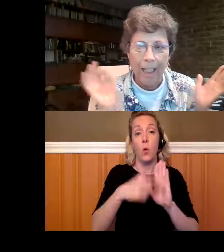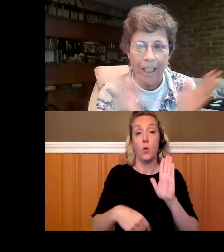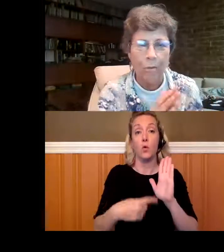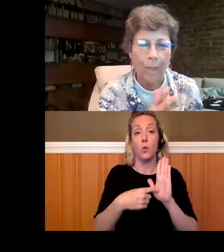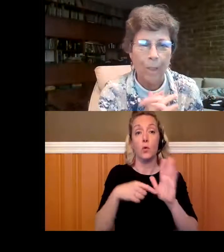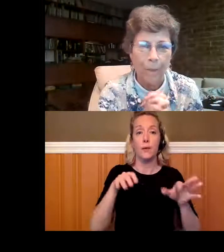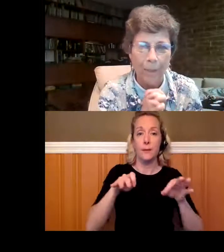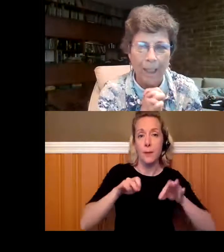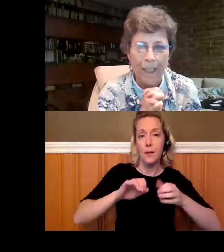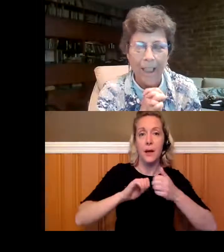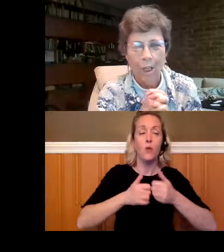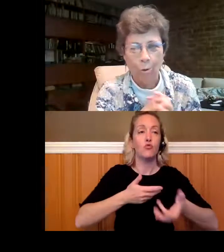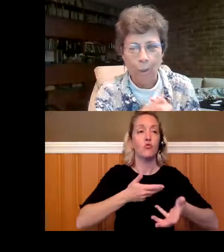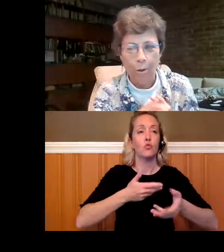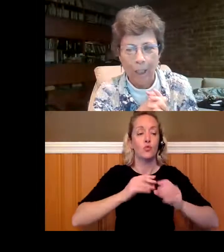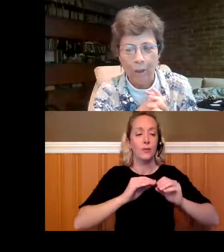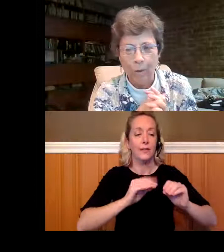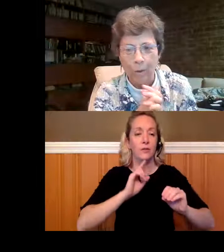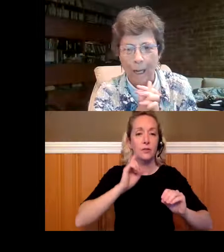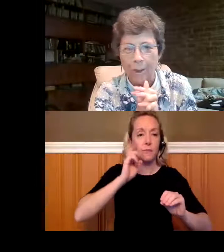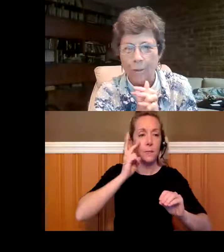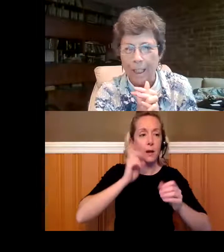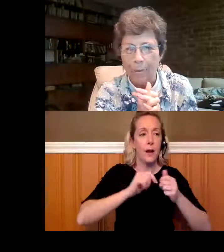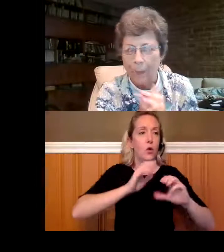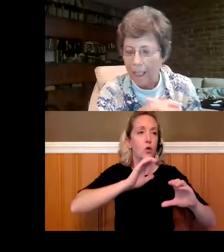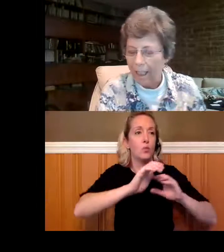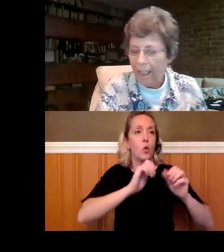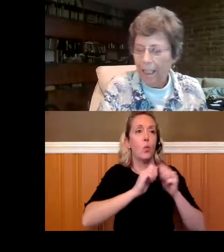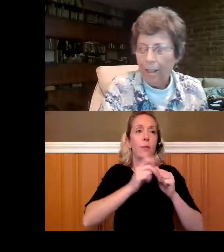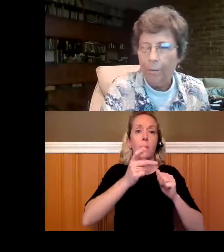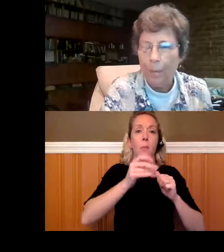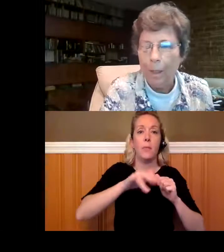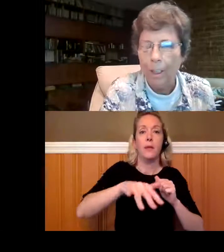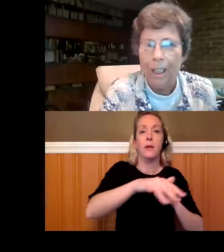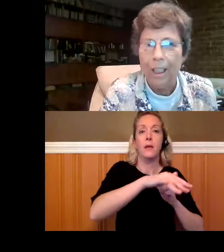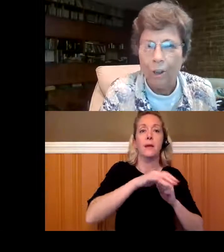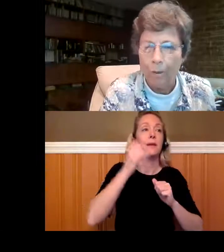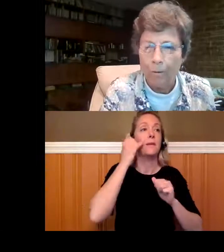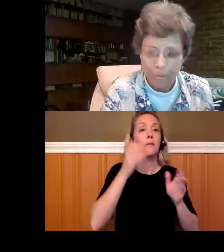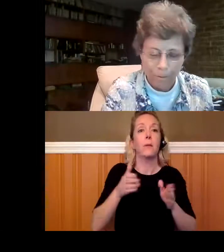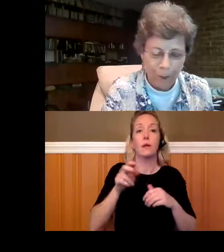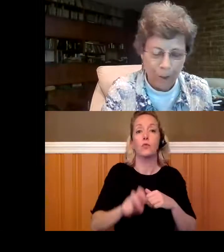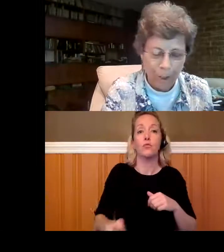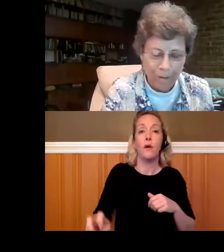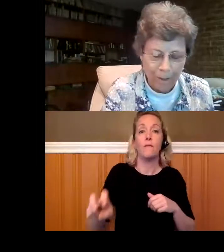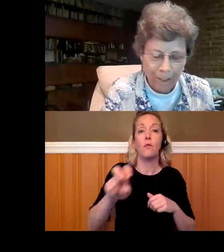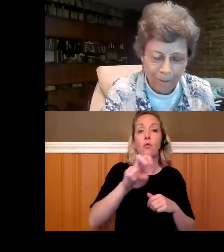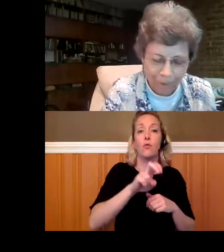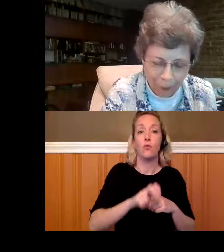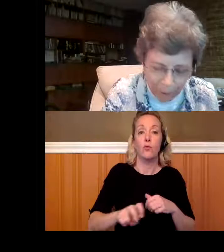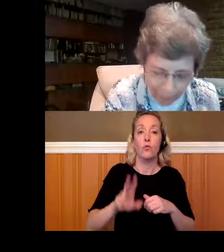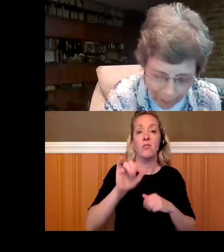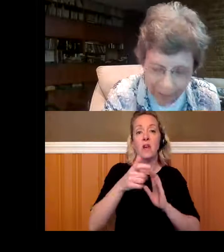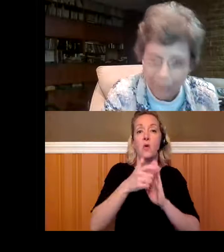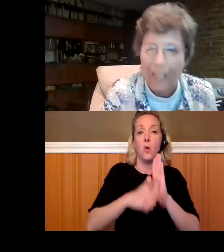with the public, critical issues for travelers who are deafblind. That was published in the Journal of Visual Impairment